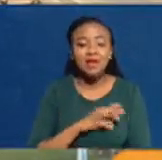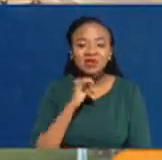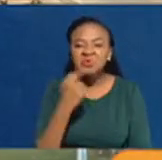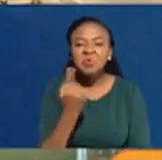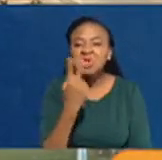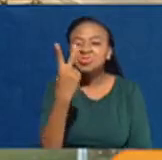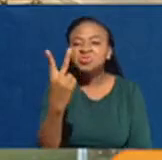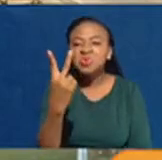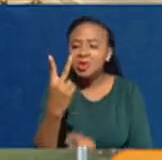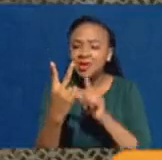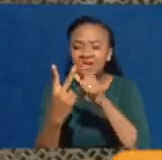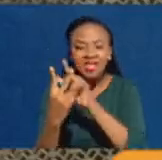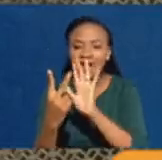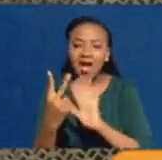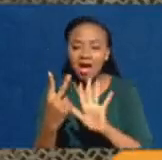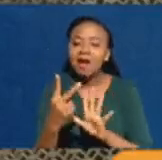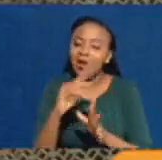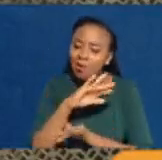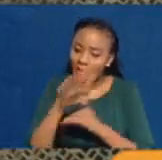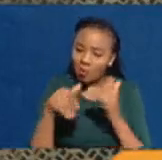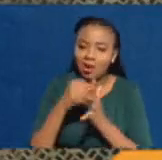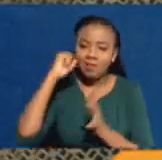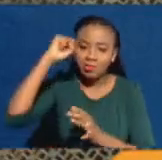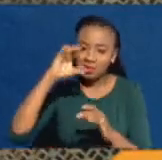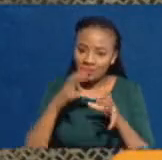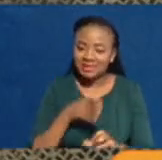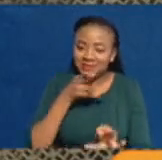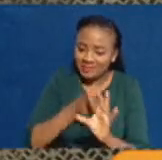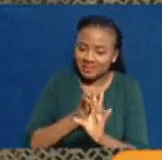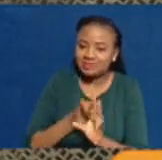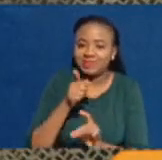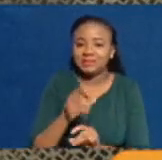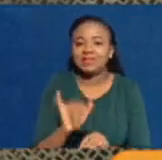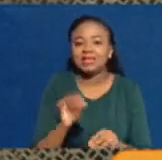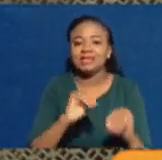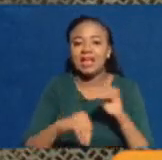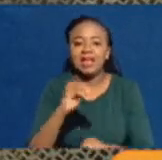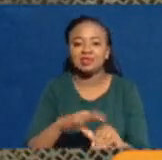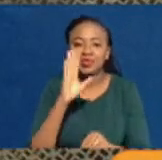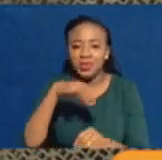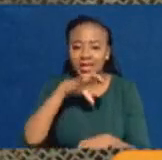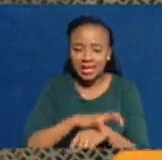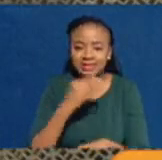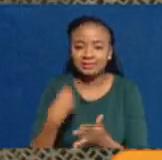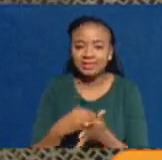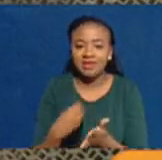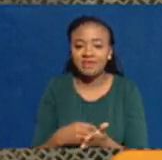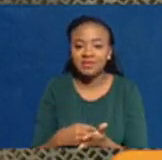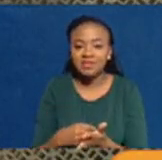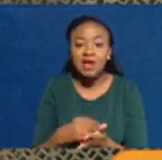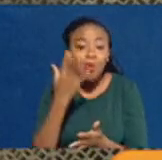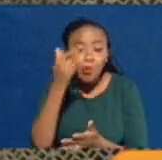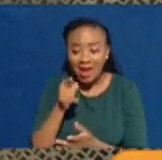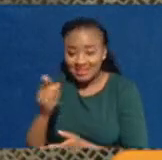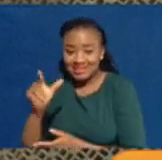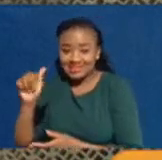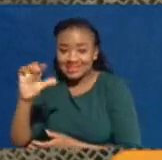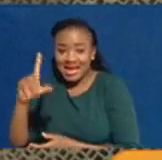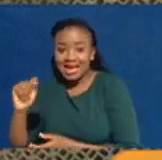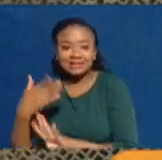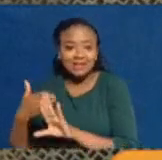were entitled to the fund from the Exchequer in the previous election. The expanded criterion was due to the amendment of the Act through the